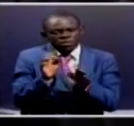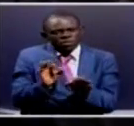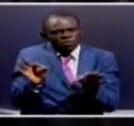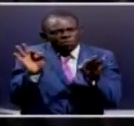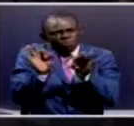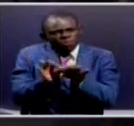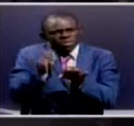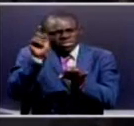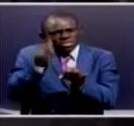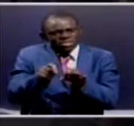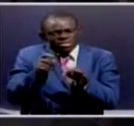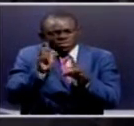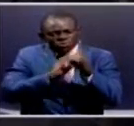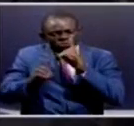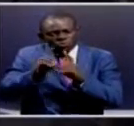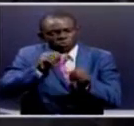that we have that affect everybody